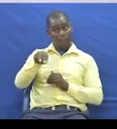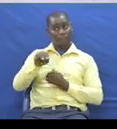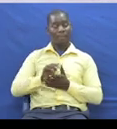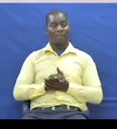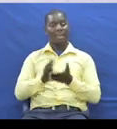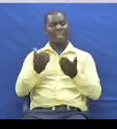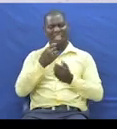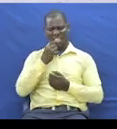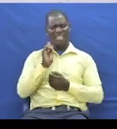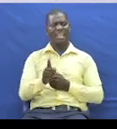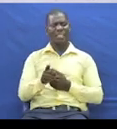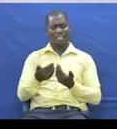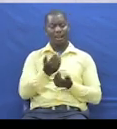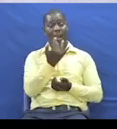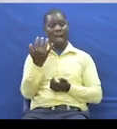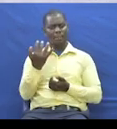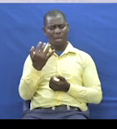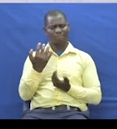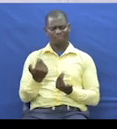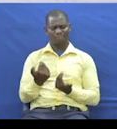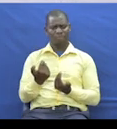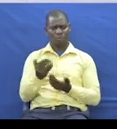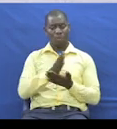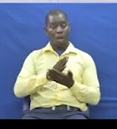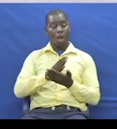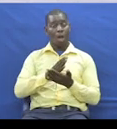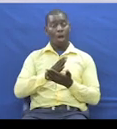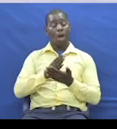we can say that the number of protons, the number